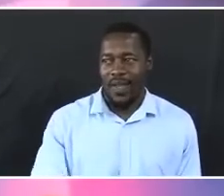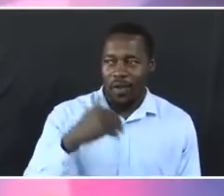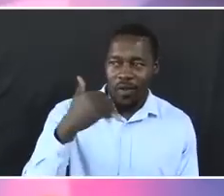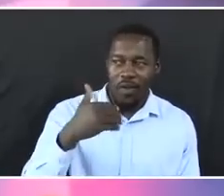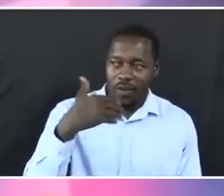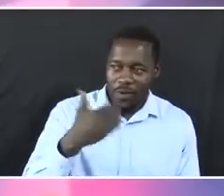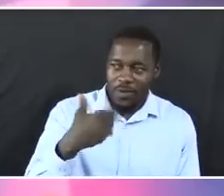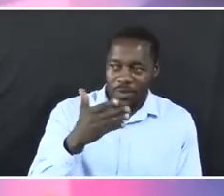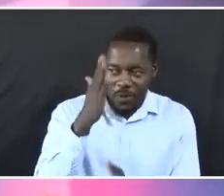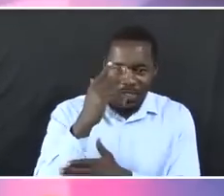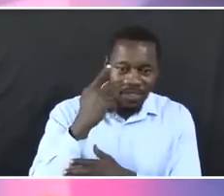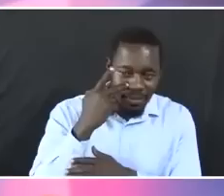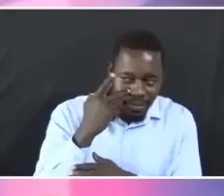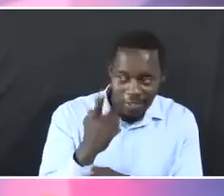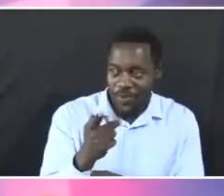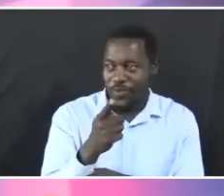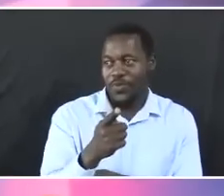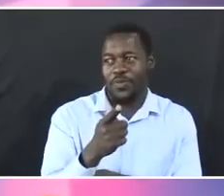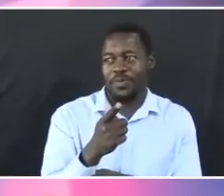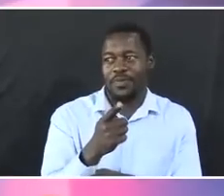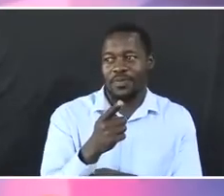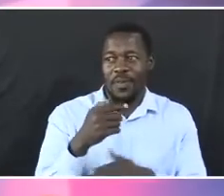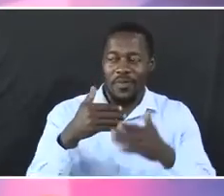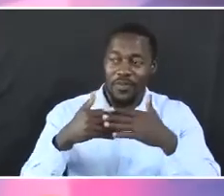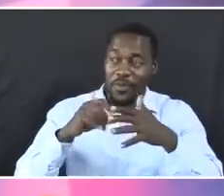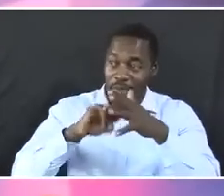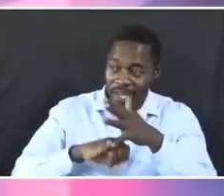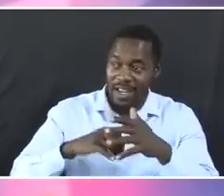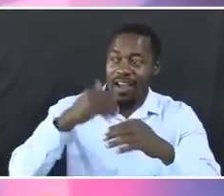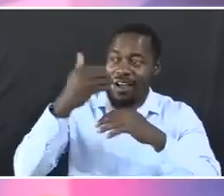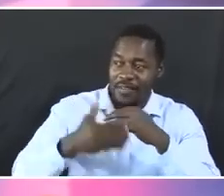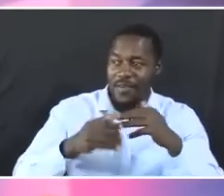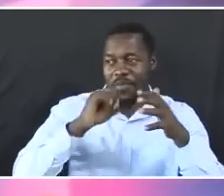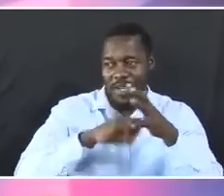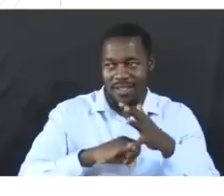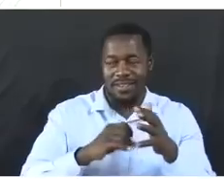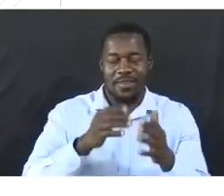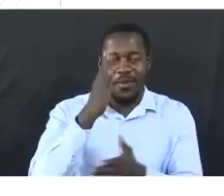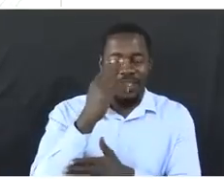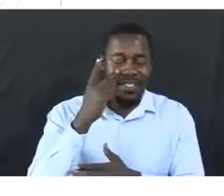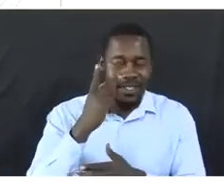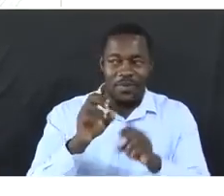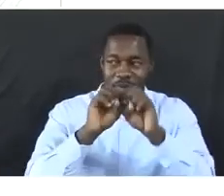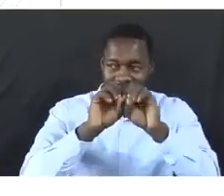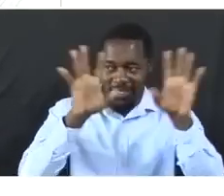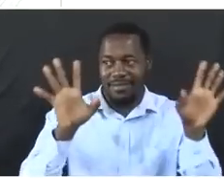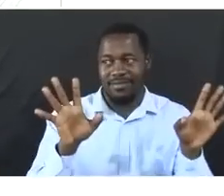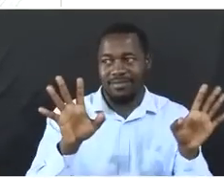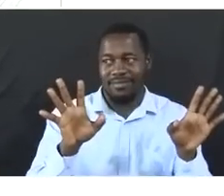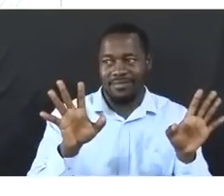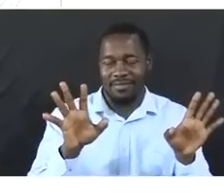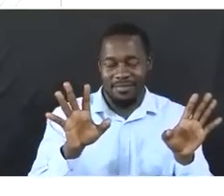Let me tell you, Mikai is so protected by heaven.